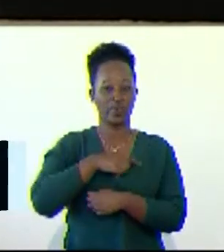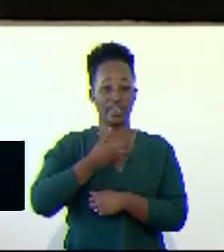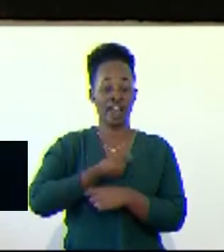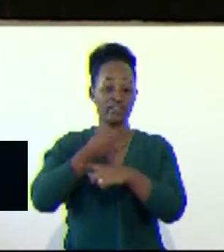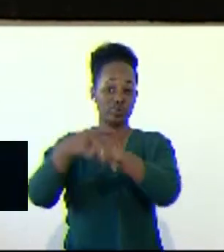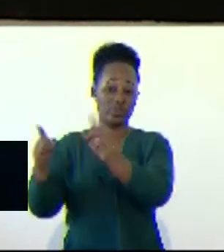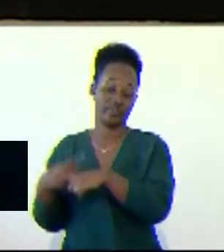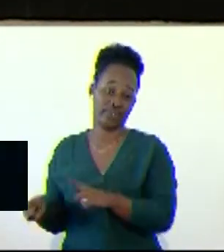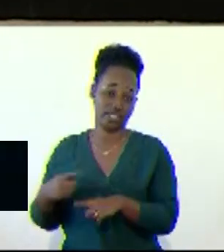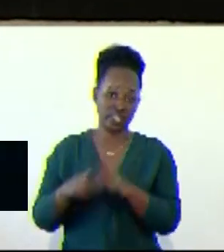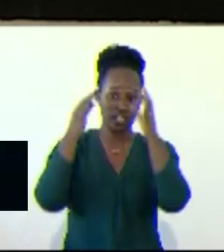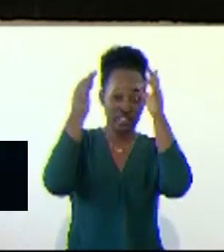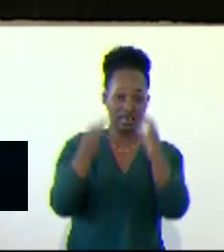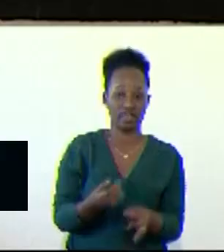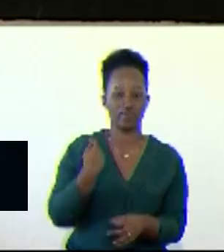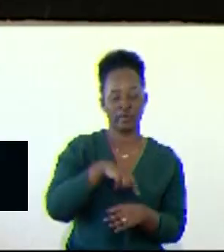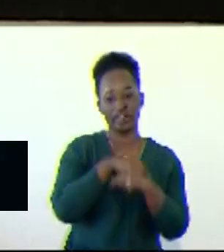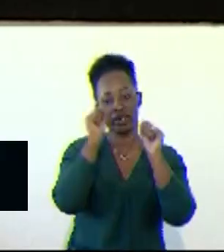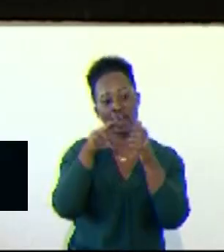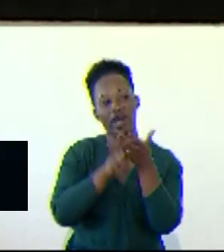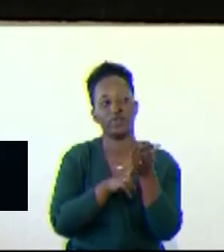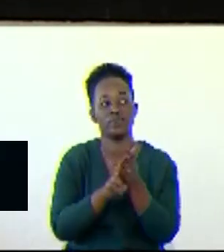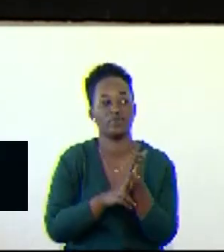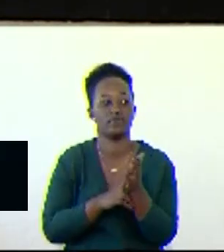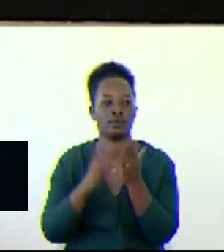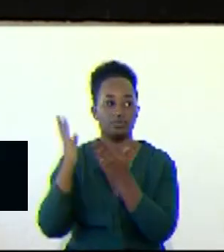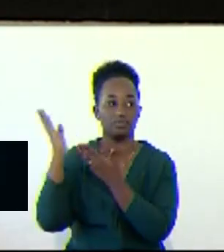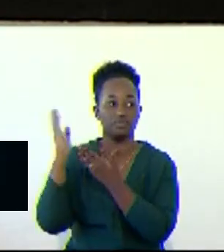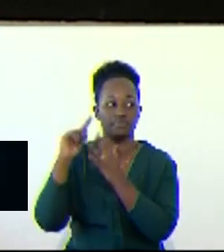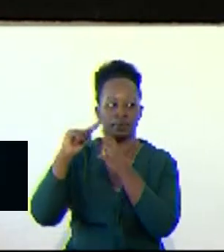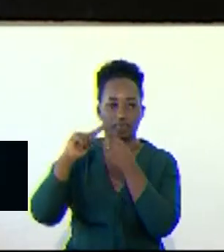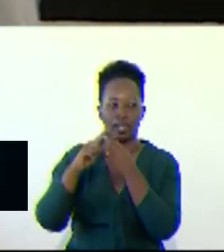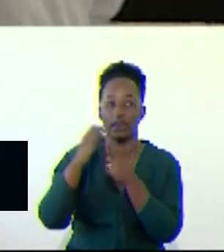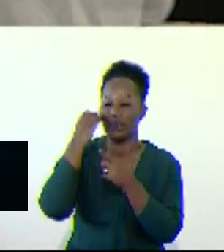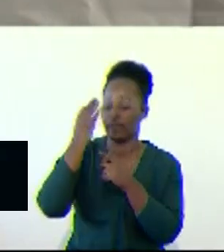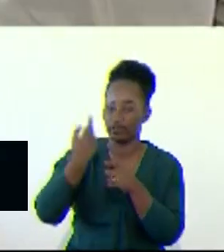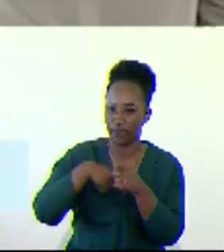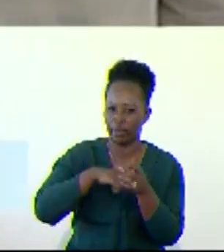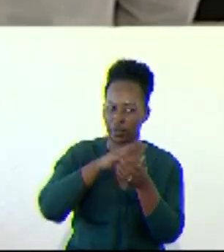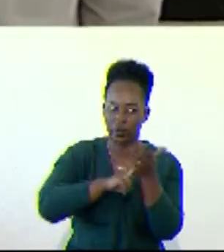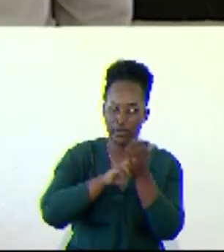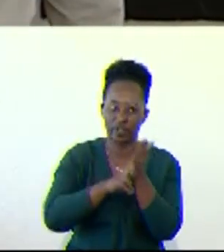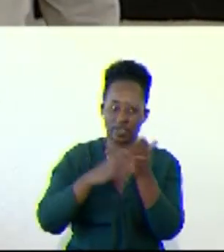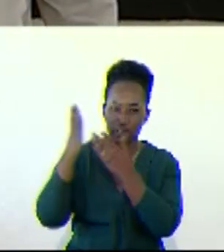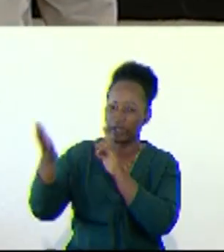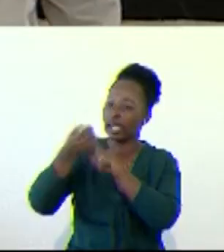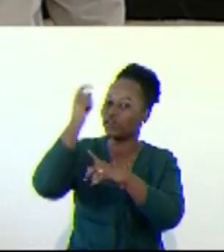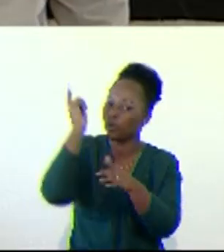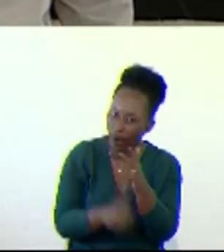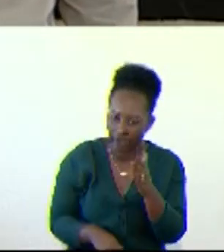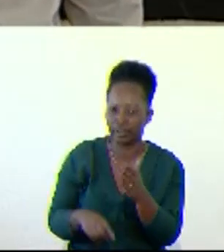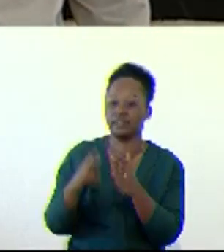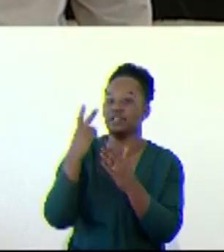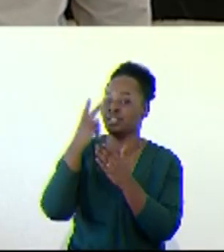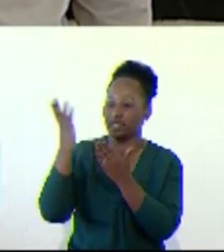compounds that can be used. The hydrazine, if we use this hydrazine, what do we get?